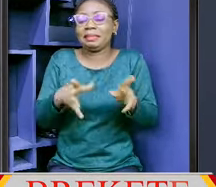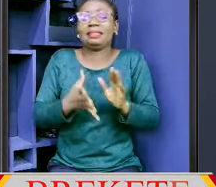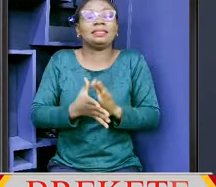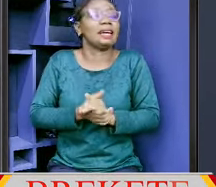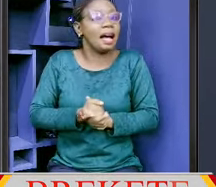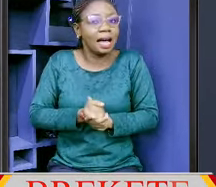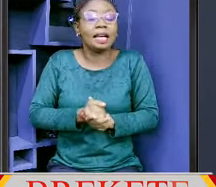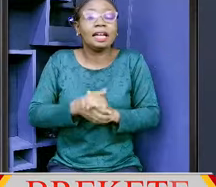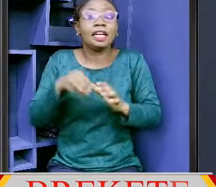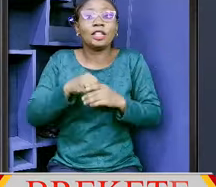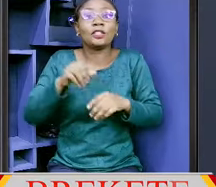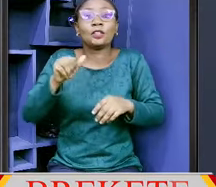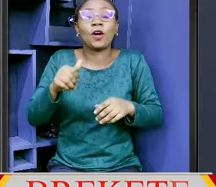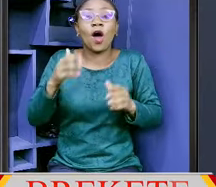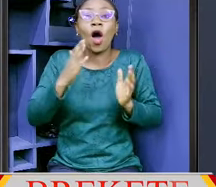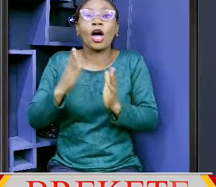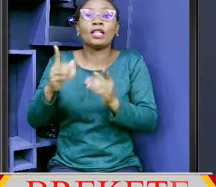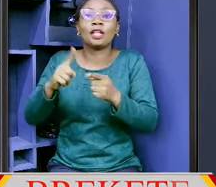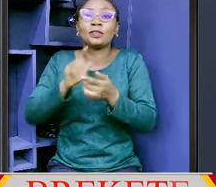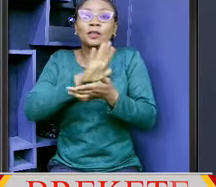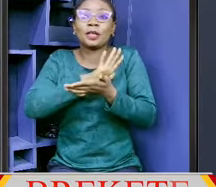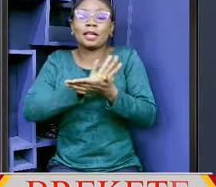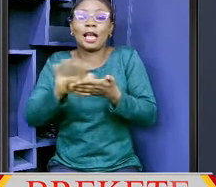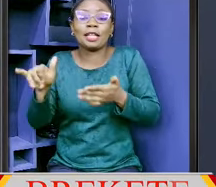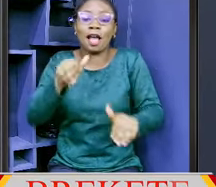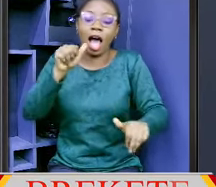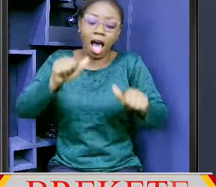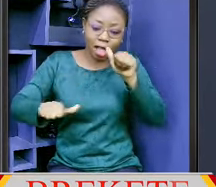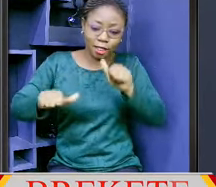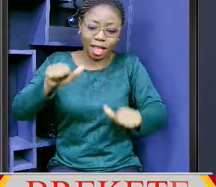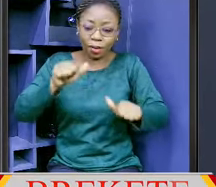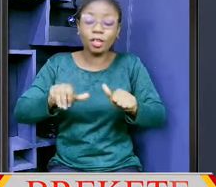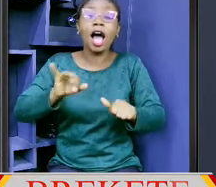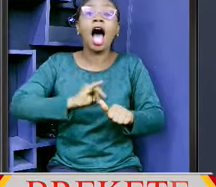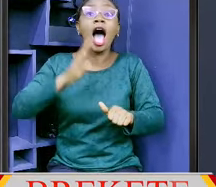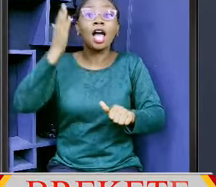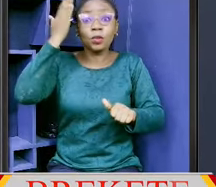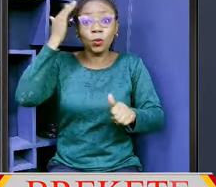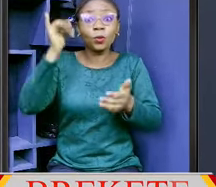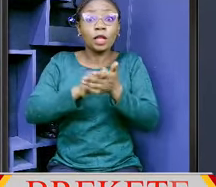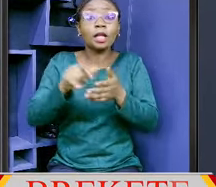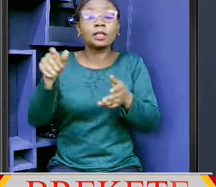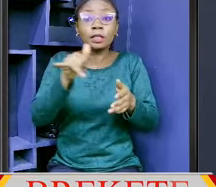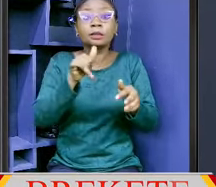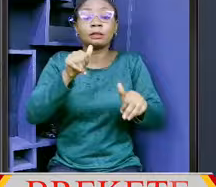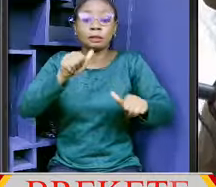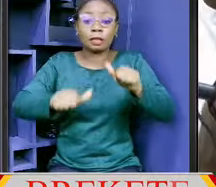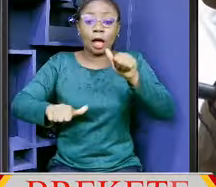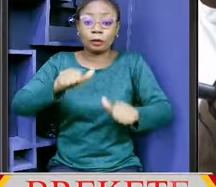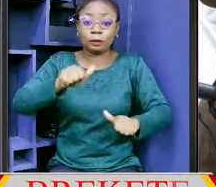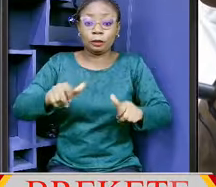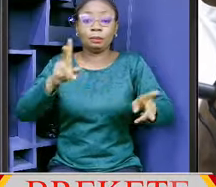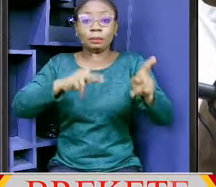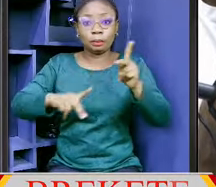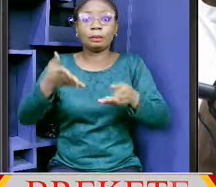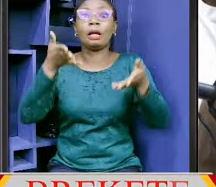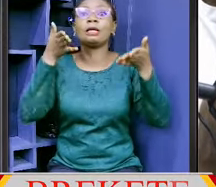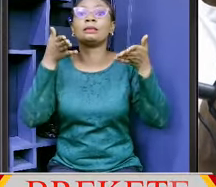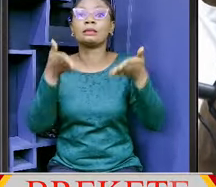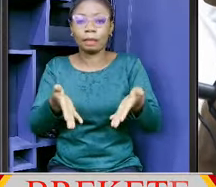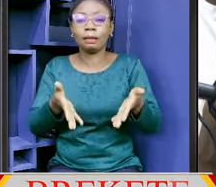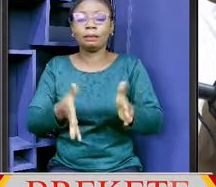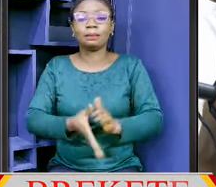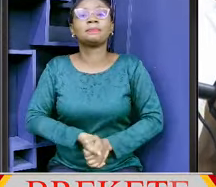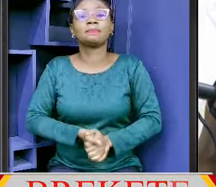In fact, in order to sir. Clear their doubt, I know say those kind doubting Thomas is then they and Thomasia.